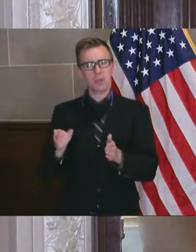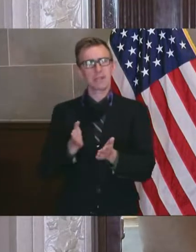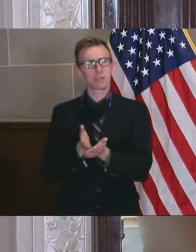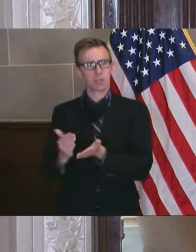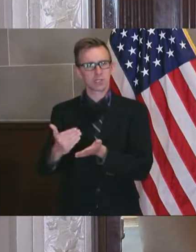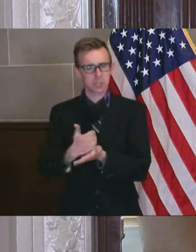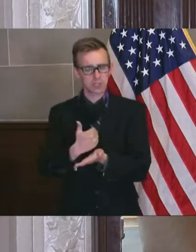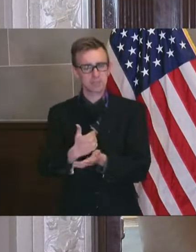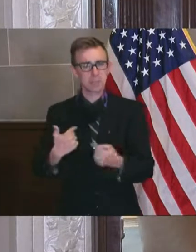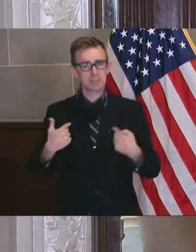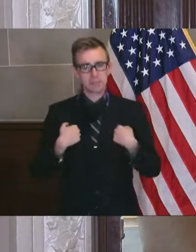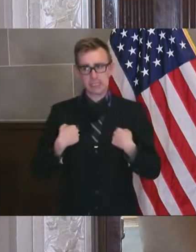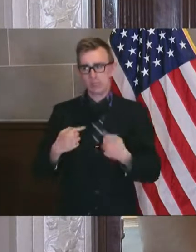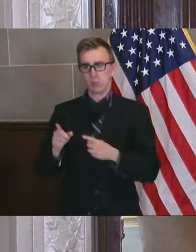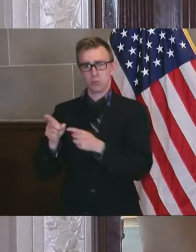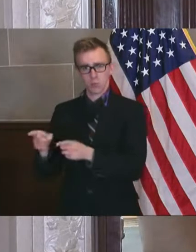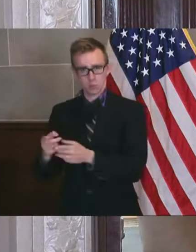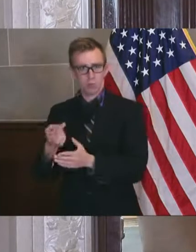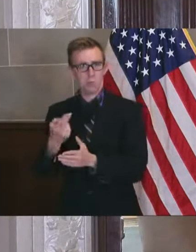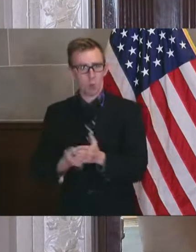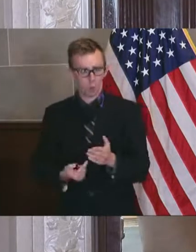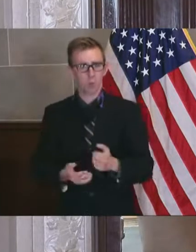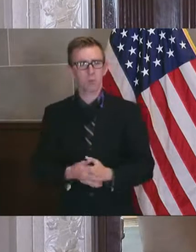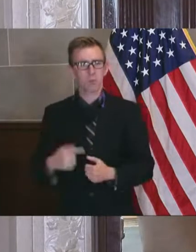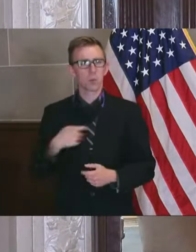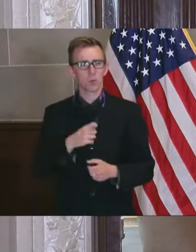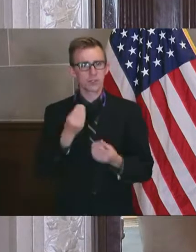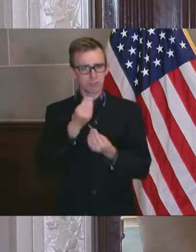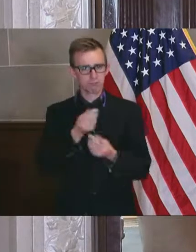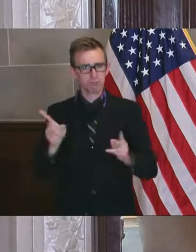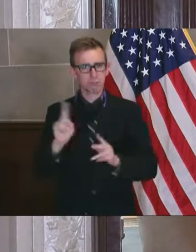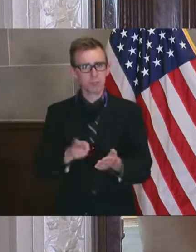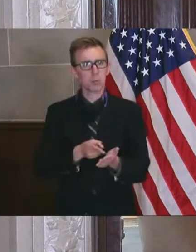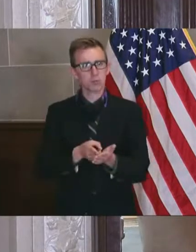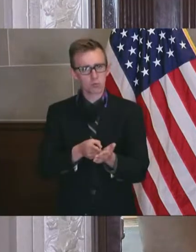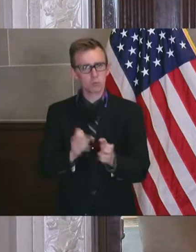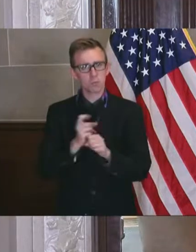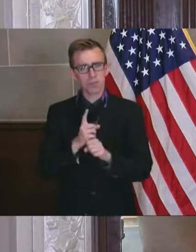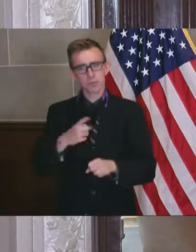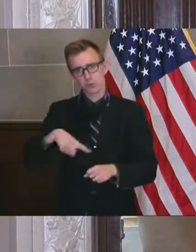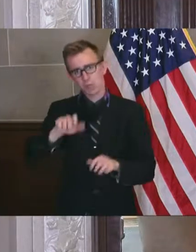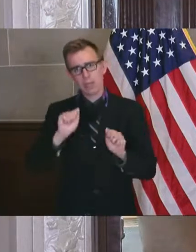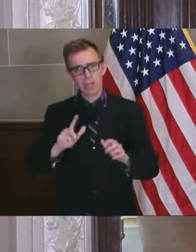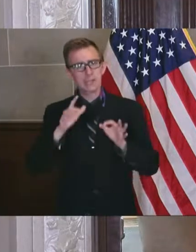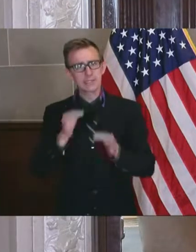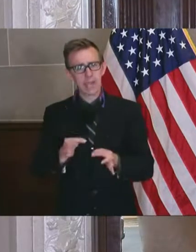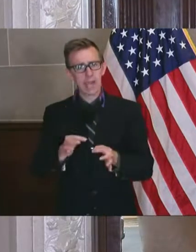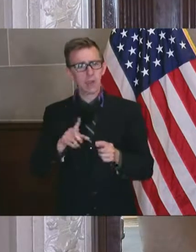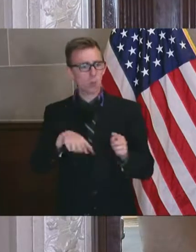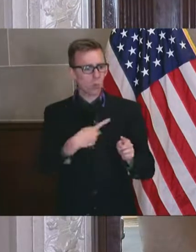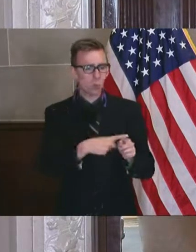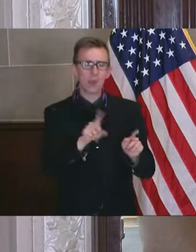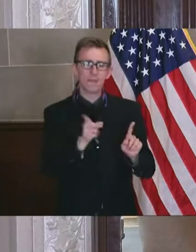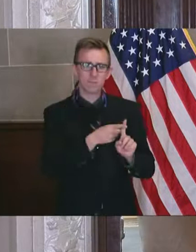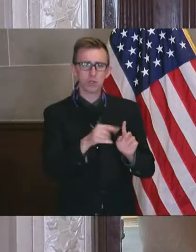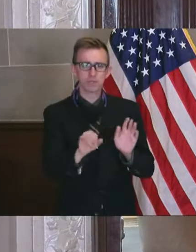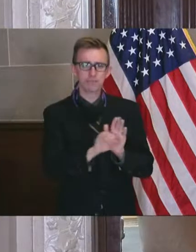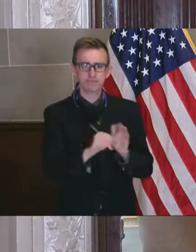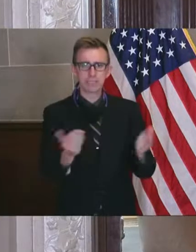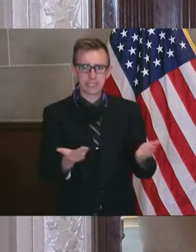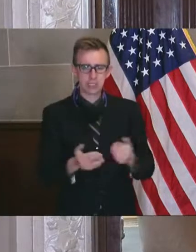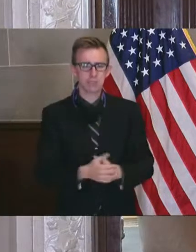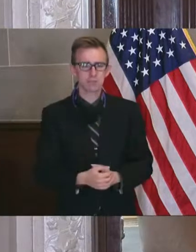transparent, me and you included. We should tell the people the truth and make sure and let them decide whether it is or not. I'm going to tell you